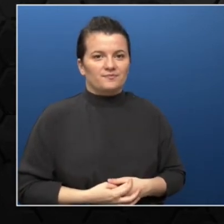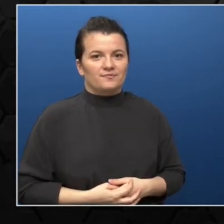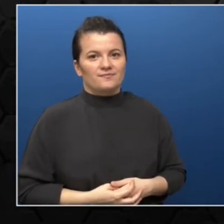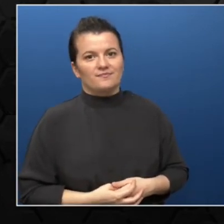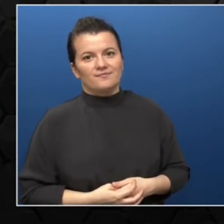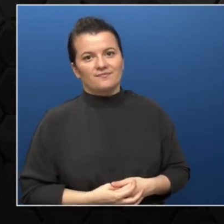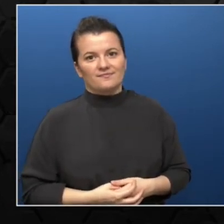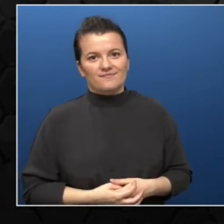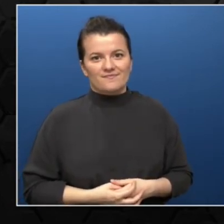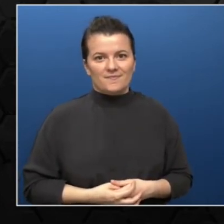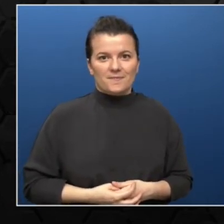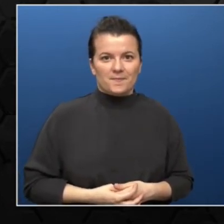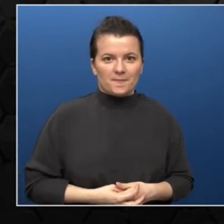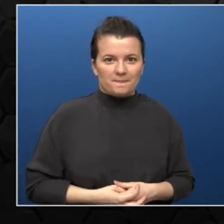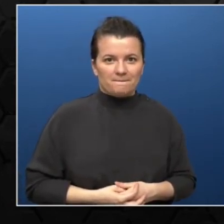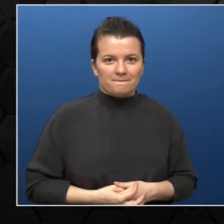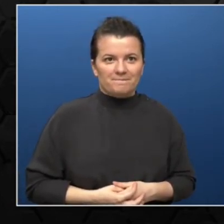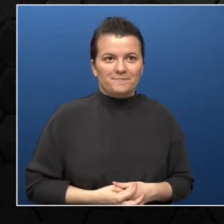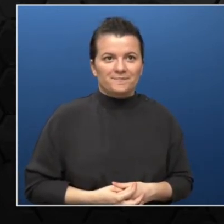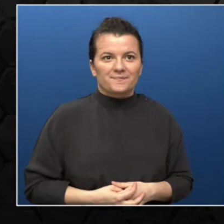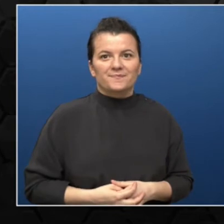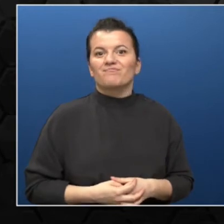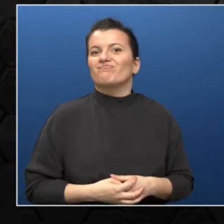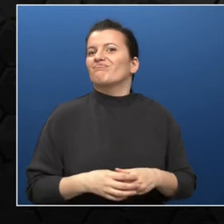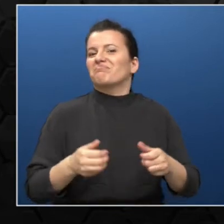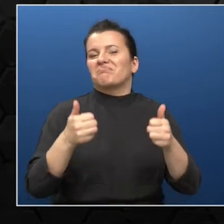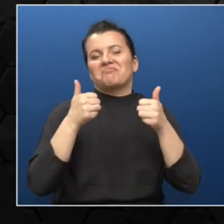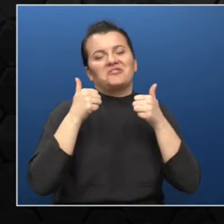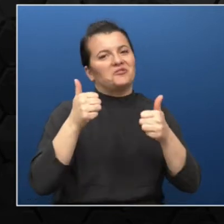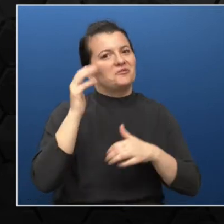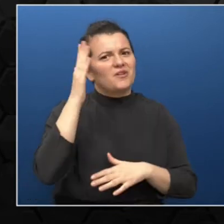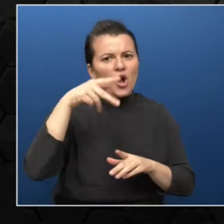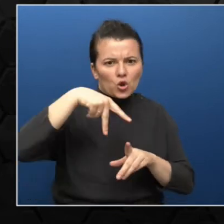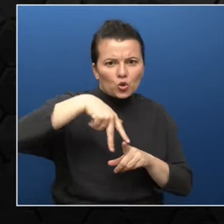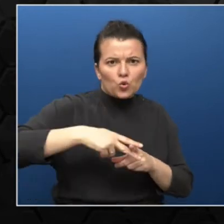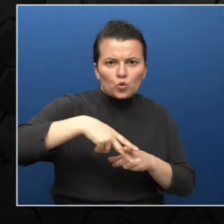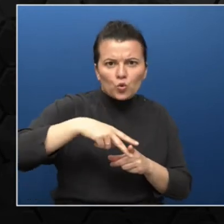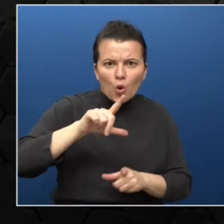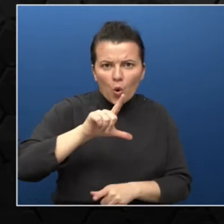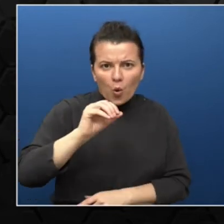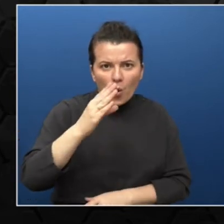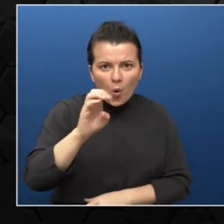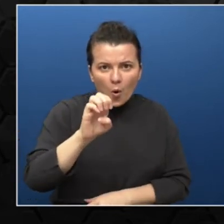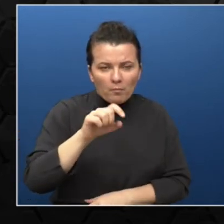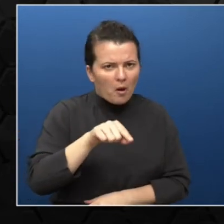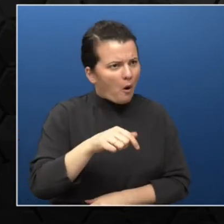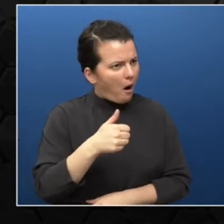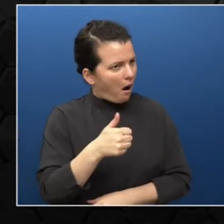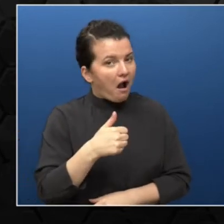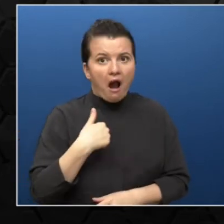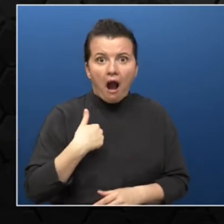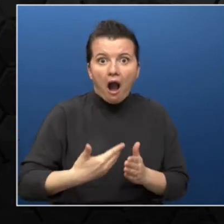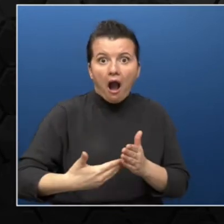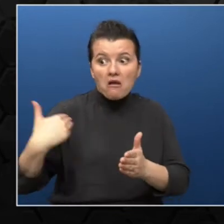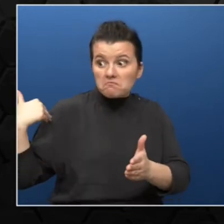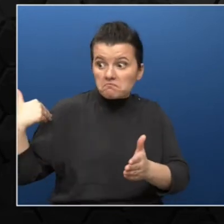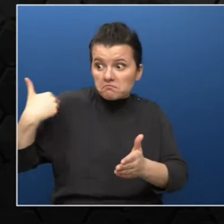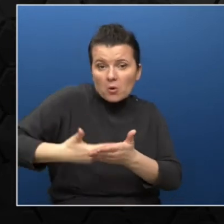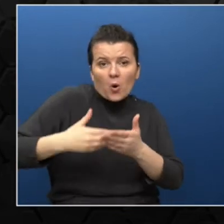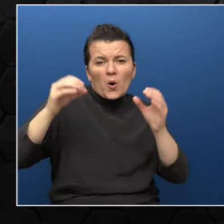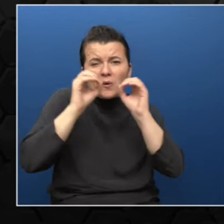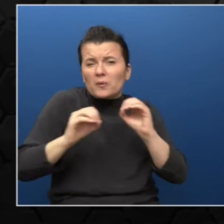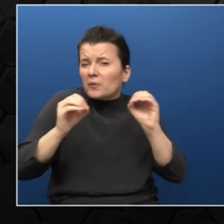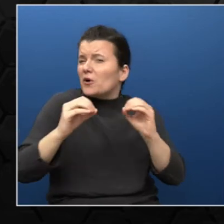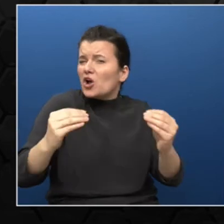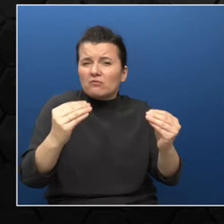Wow, very cool tool, very great session. Personally, I never heard of Lobe AI before. Never, ever. And it looks